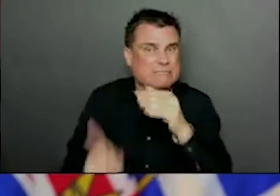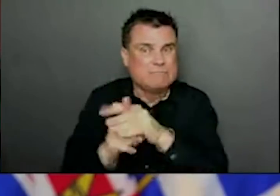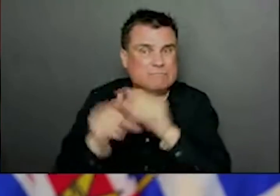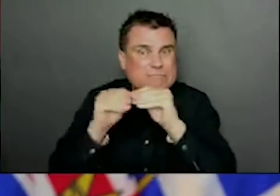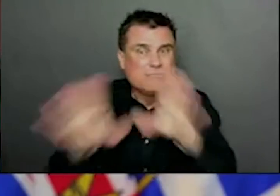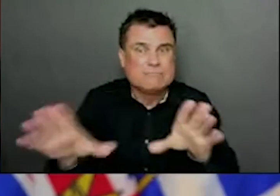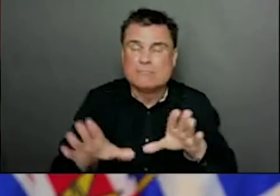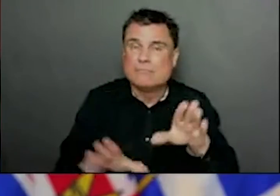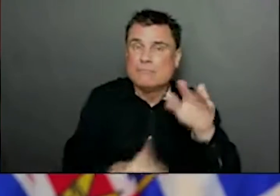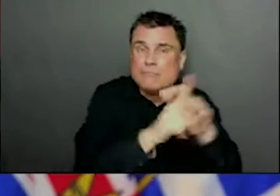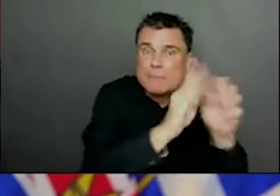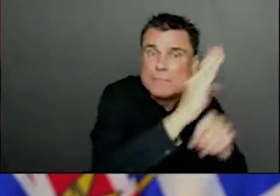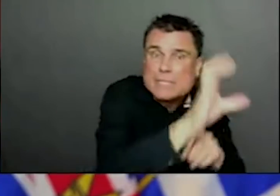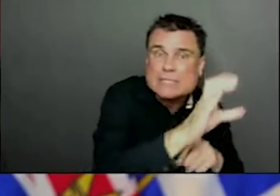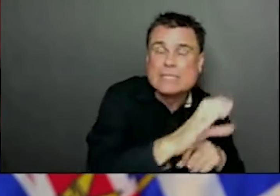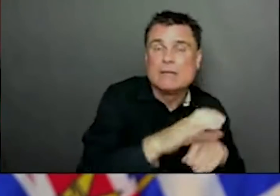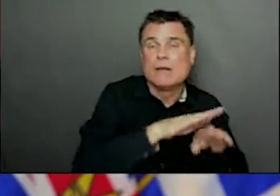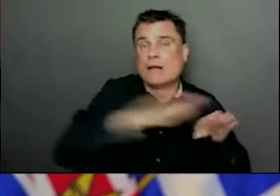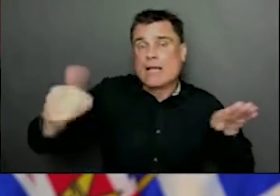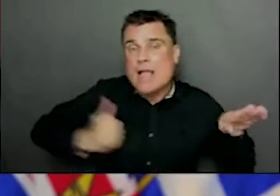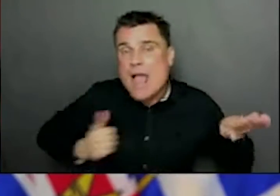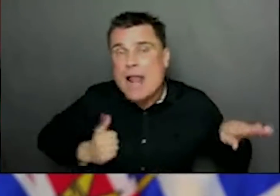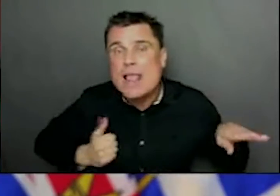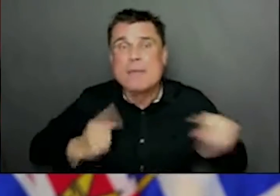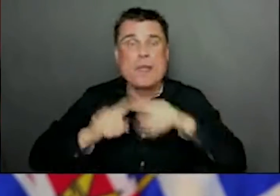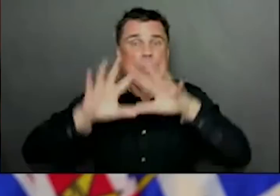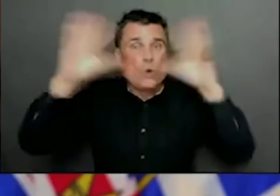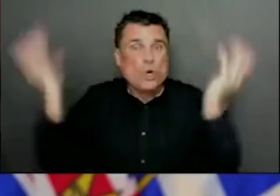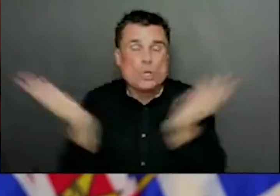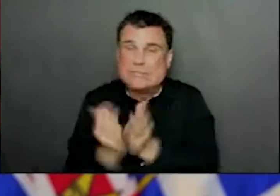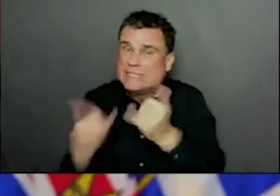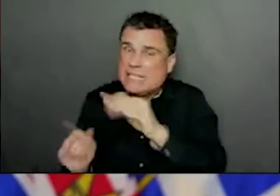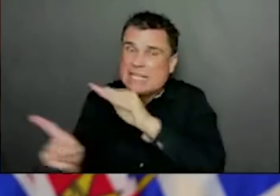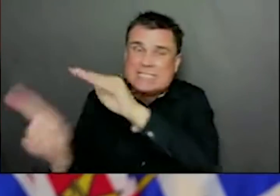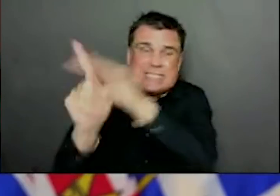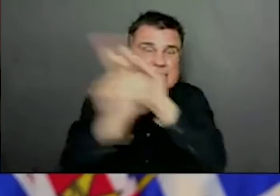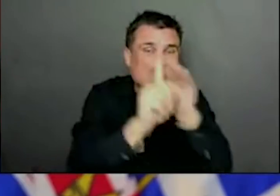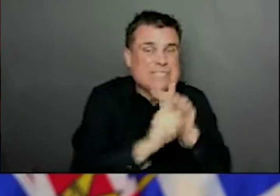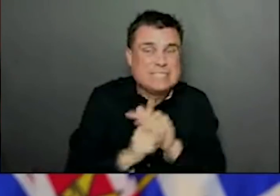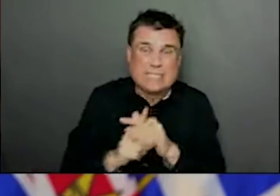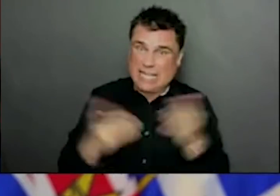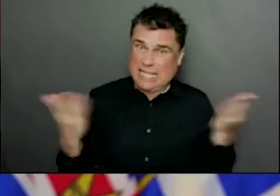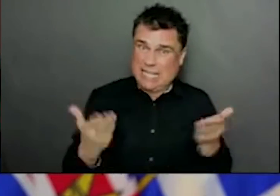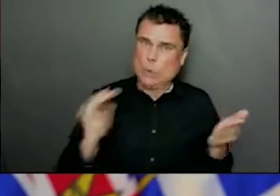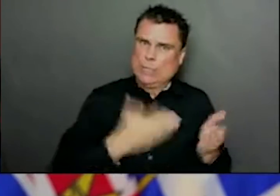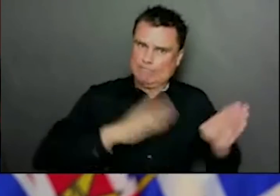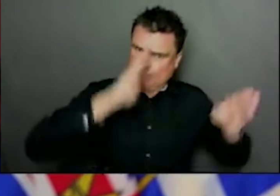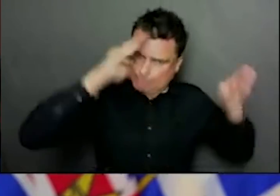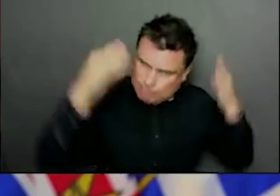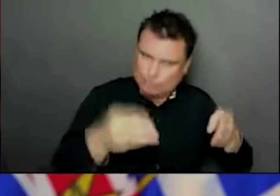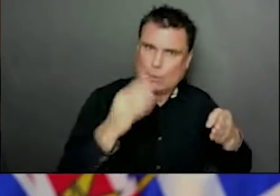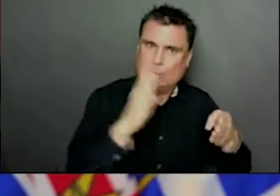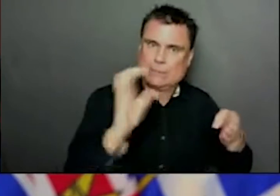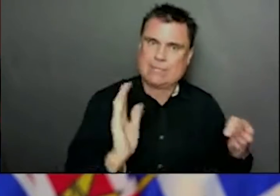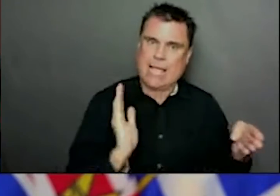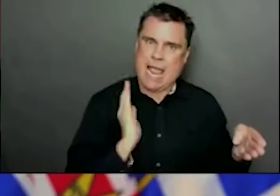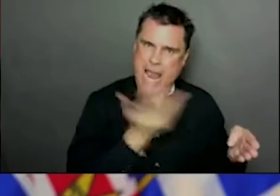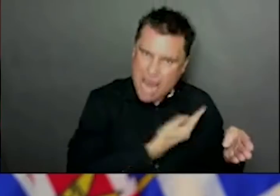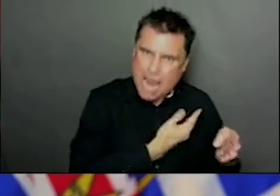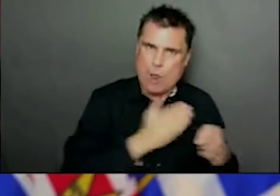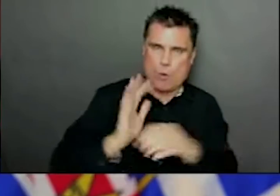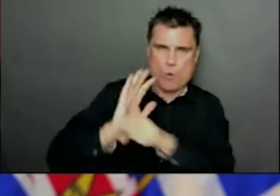in BC, we continue to monitor our pandemic, and we will continue to do all we can to protect our